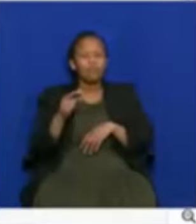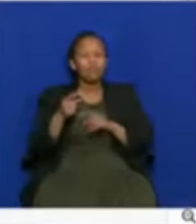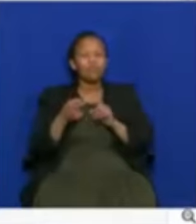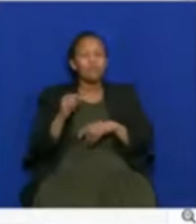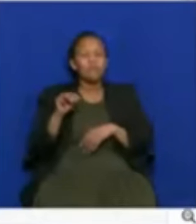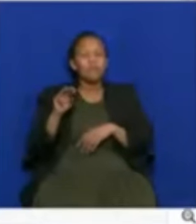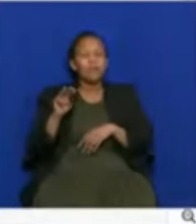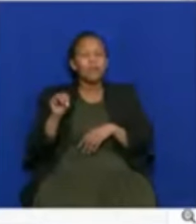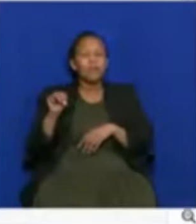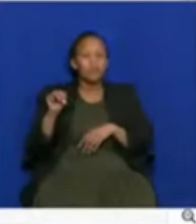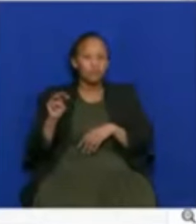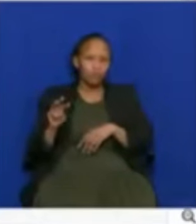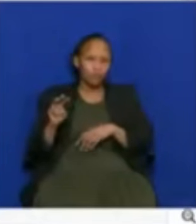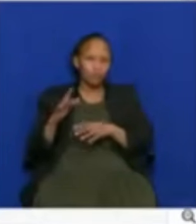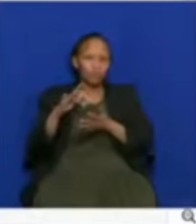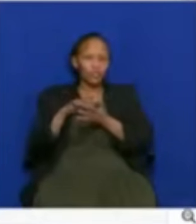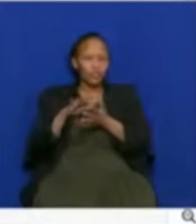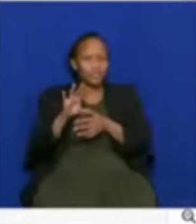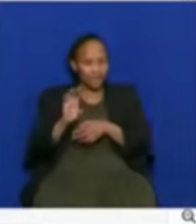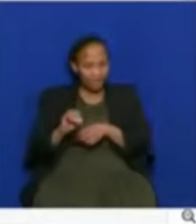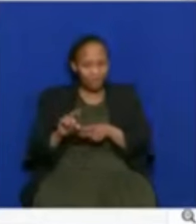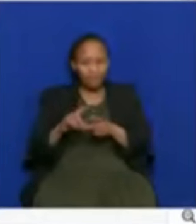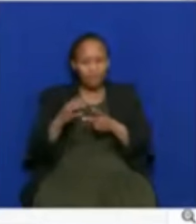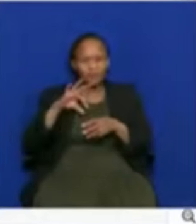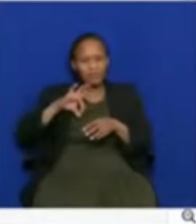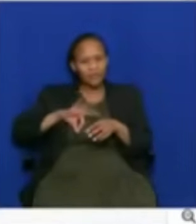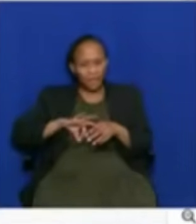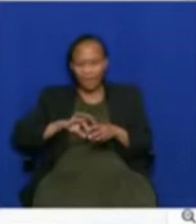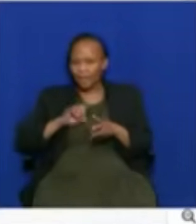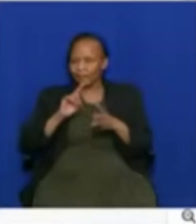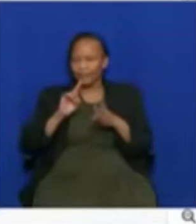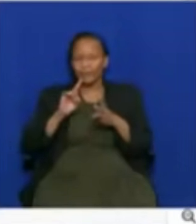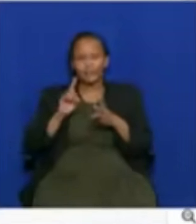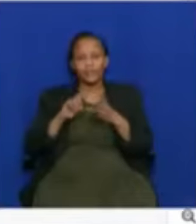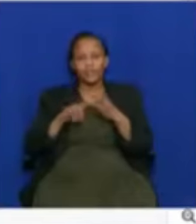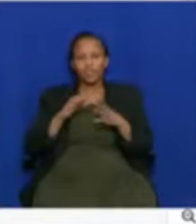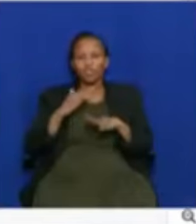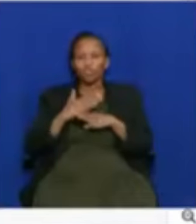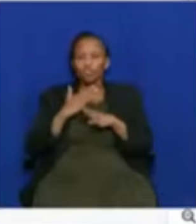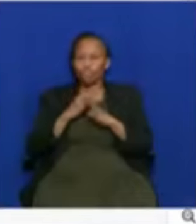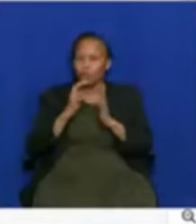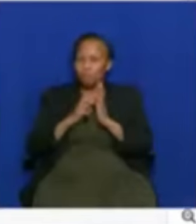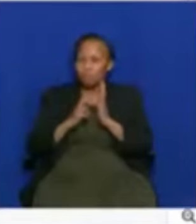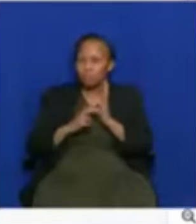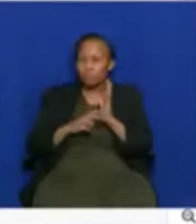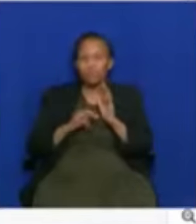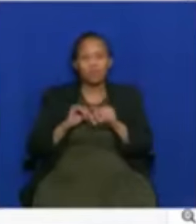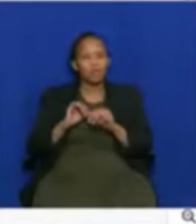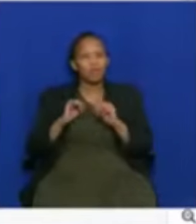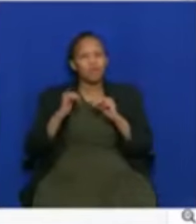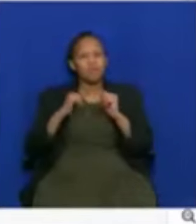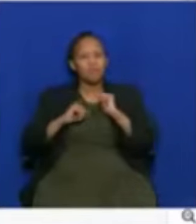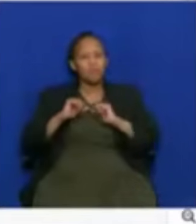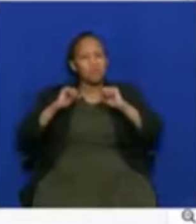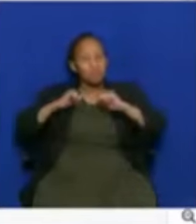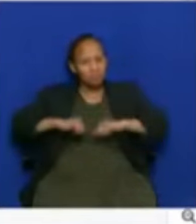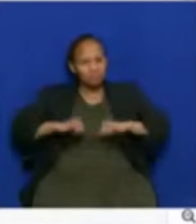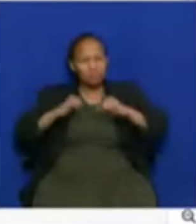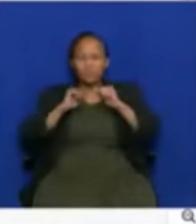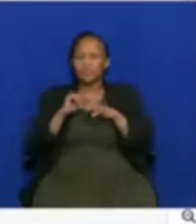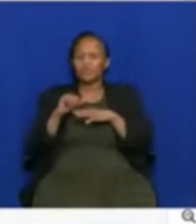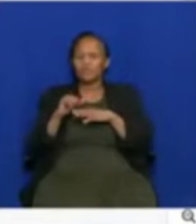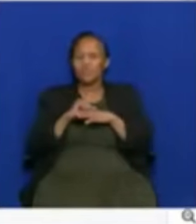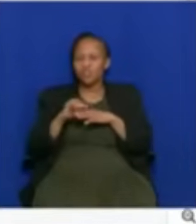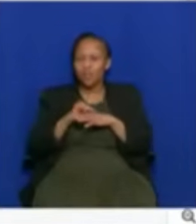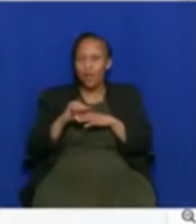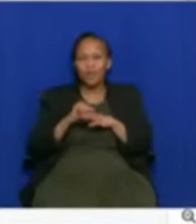periods, and salary paid, job descriptions and performance agreements, all qualifications, training and development, declarations of